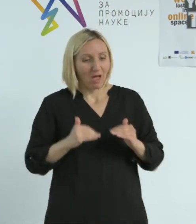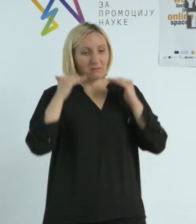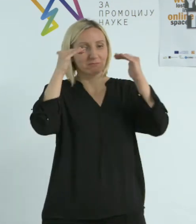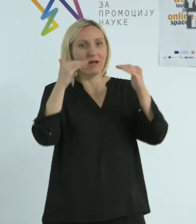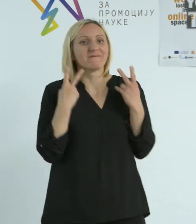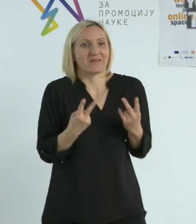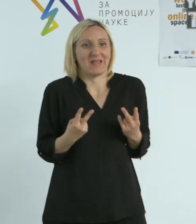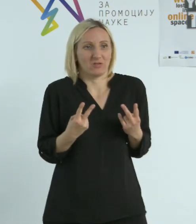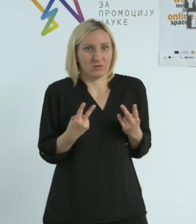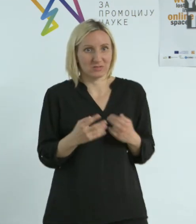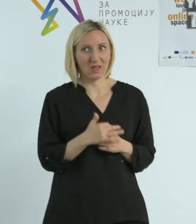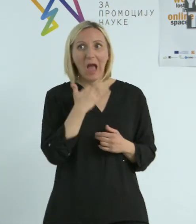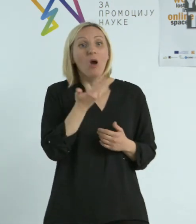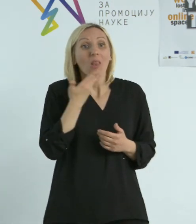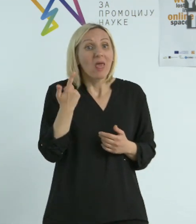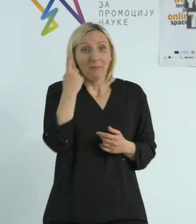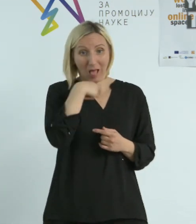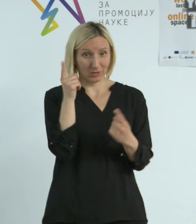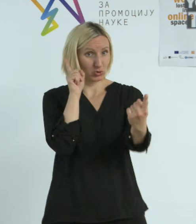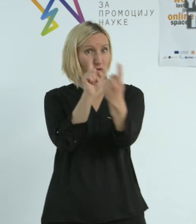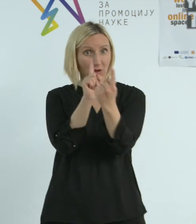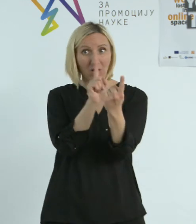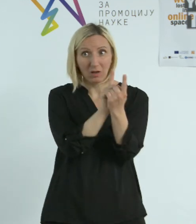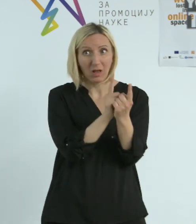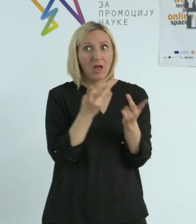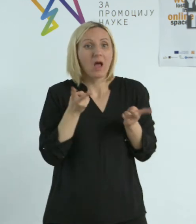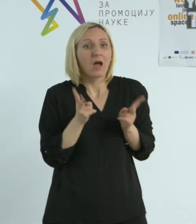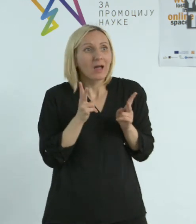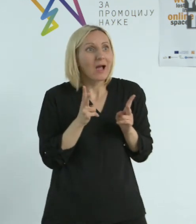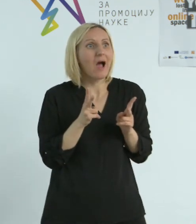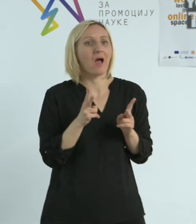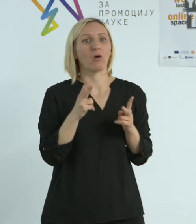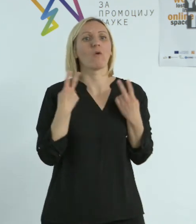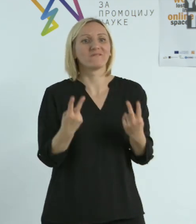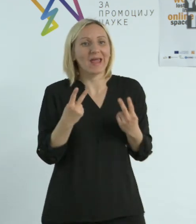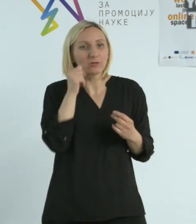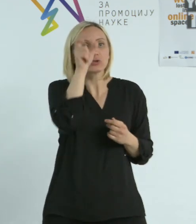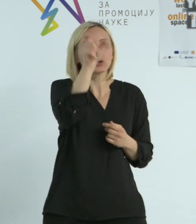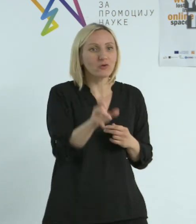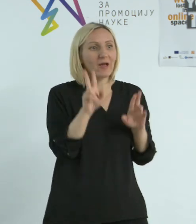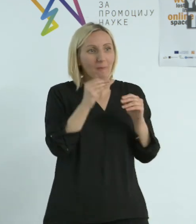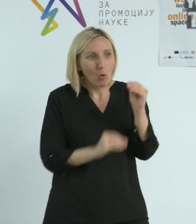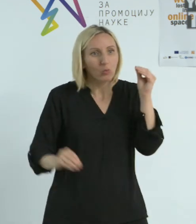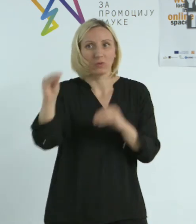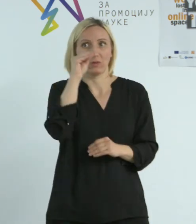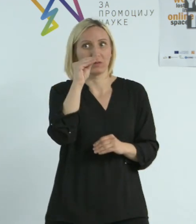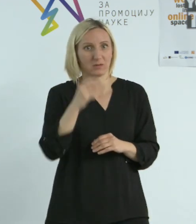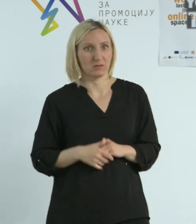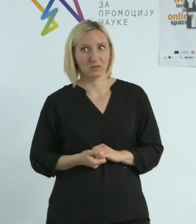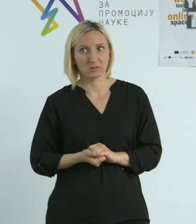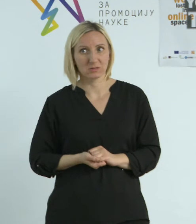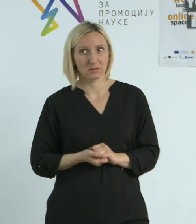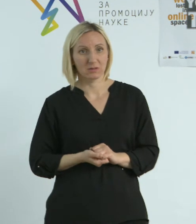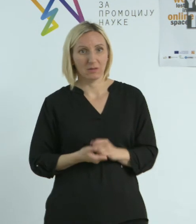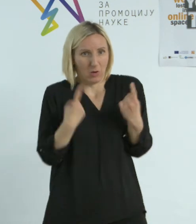personal contact, how you're going to get a person to develop the values you want to bring out? So